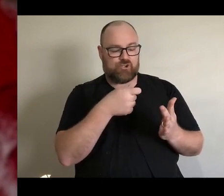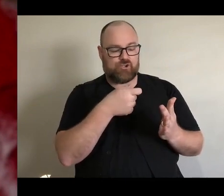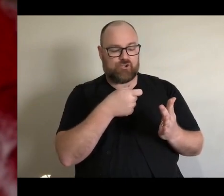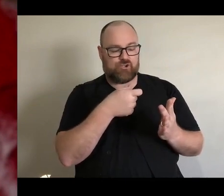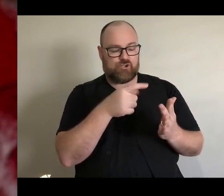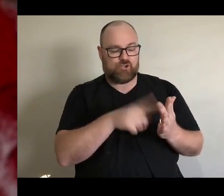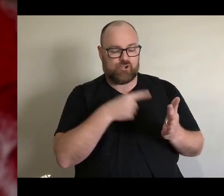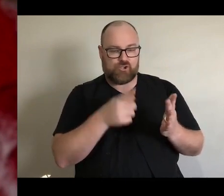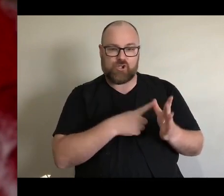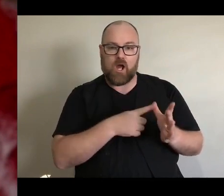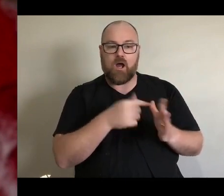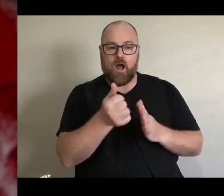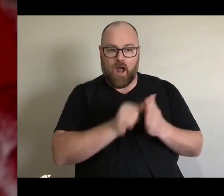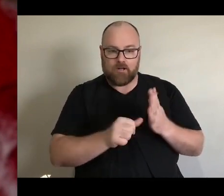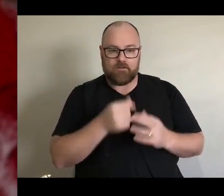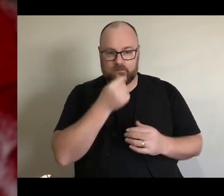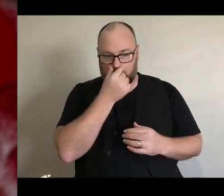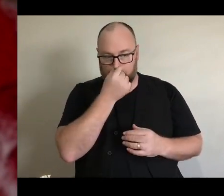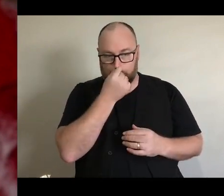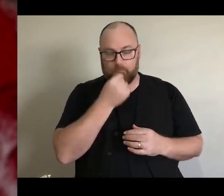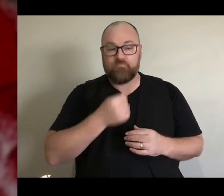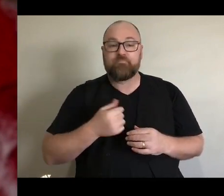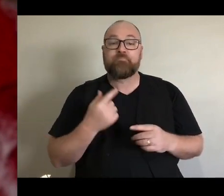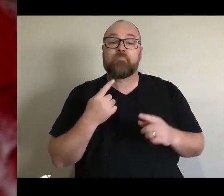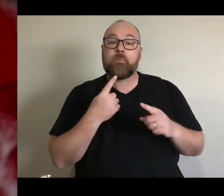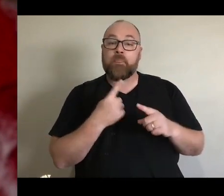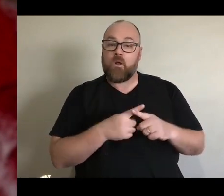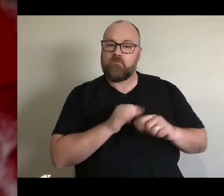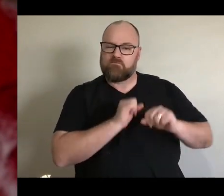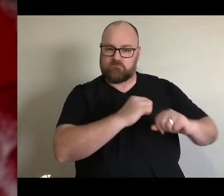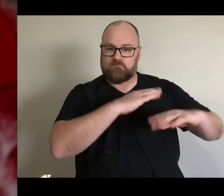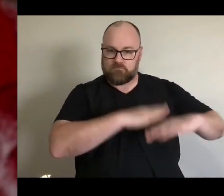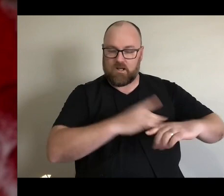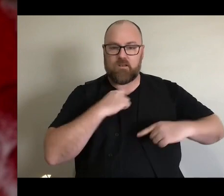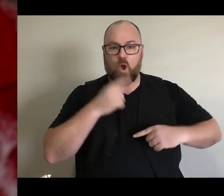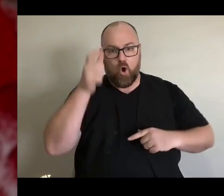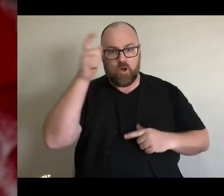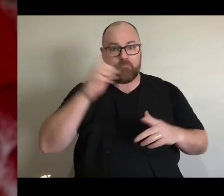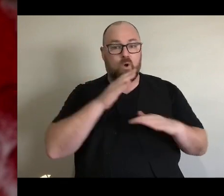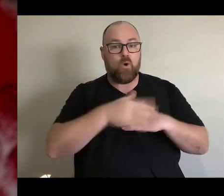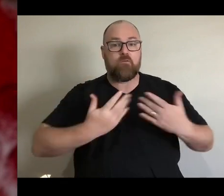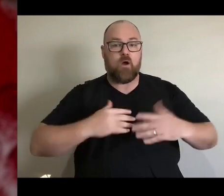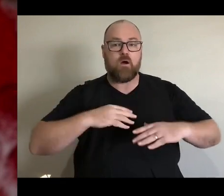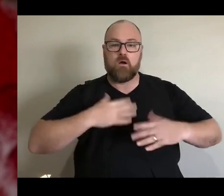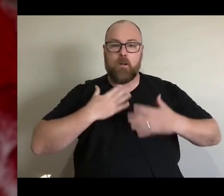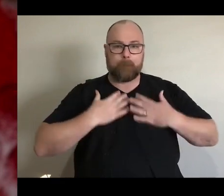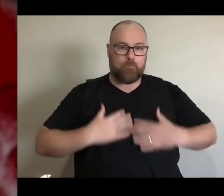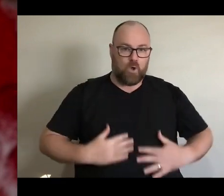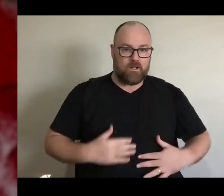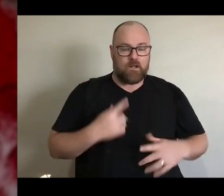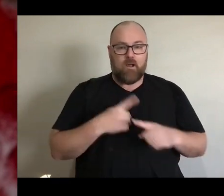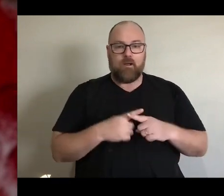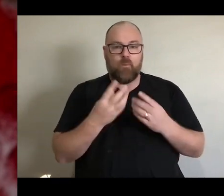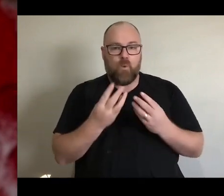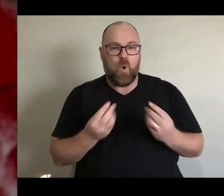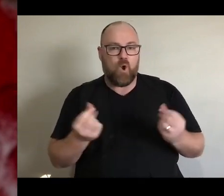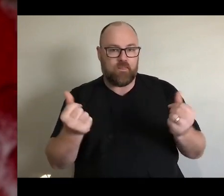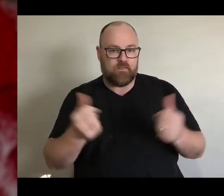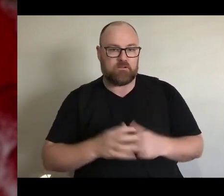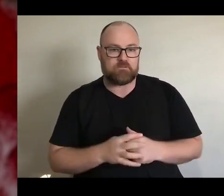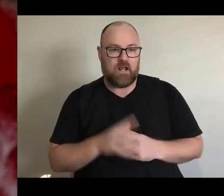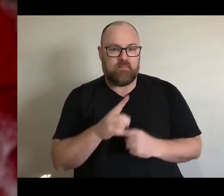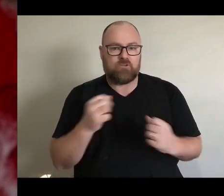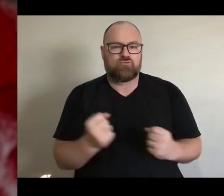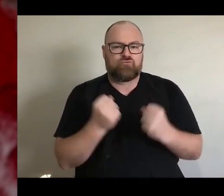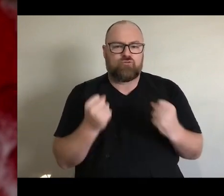late Bulanjali Gali that explores the concepts of body and earth and the strong